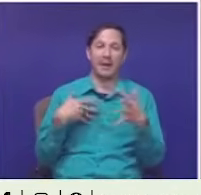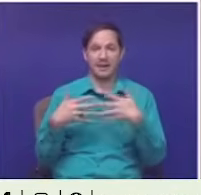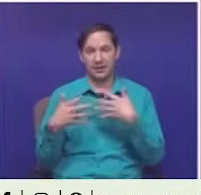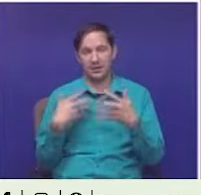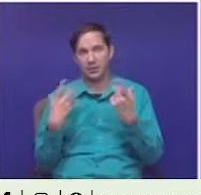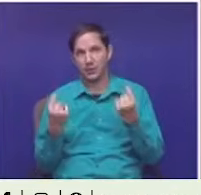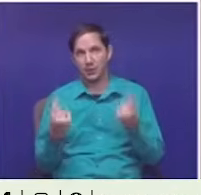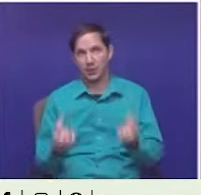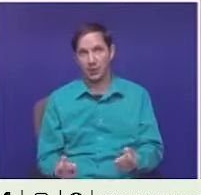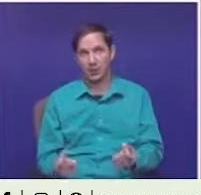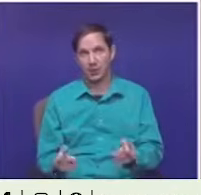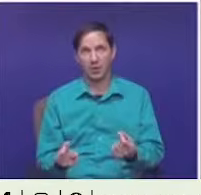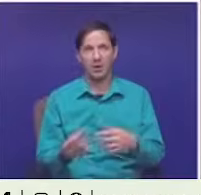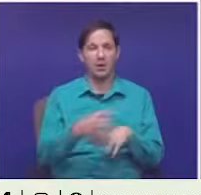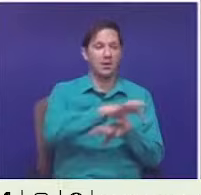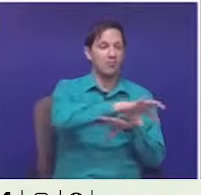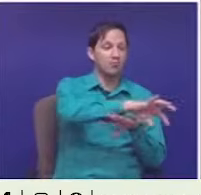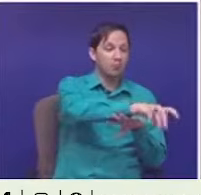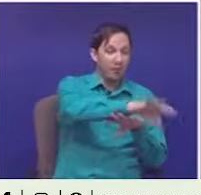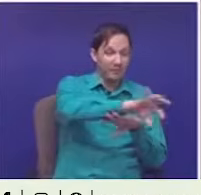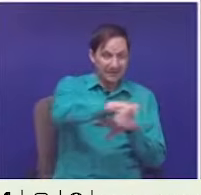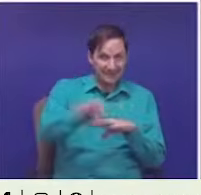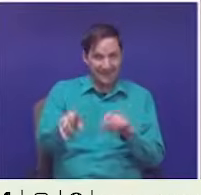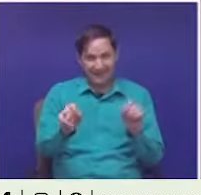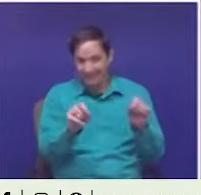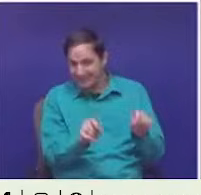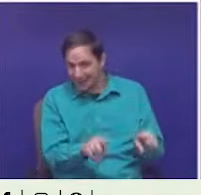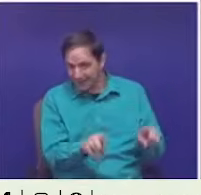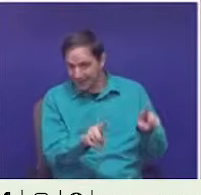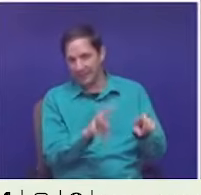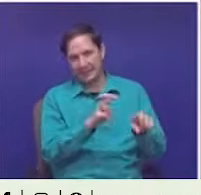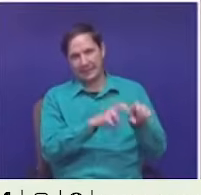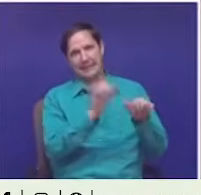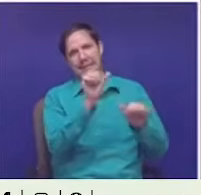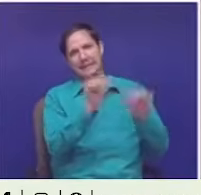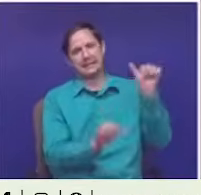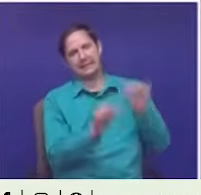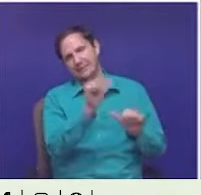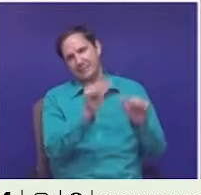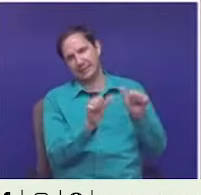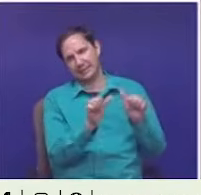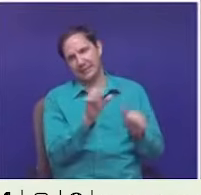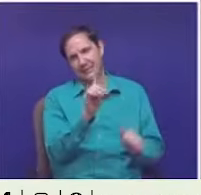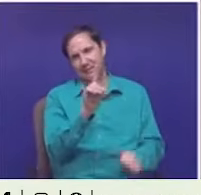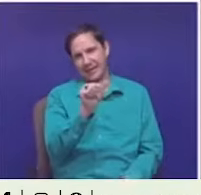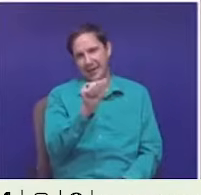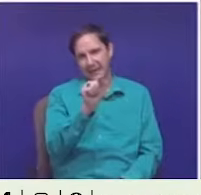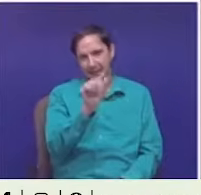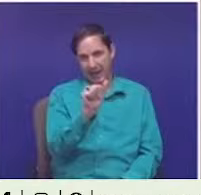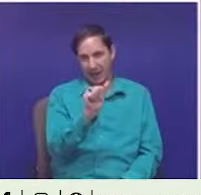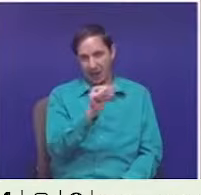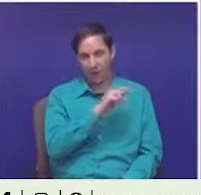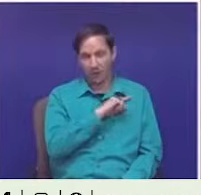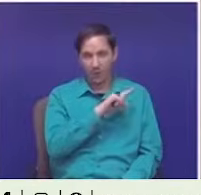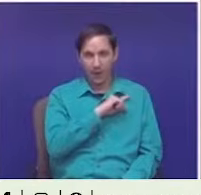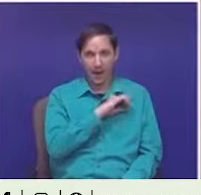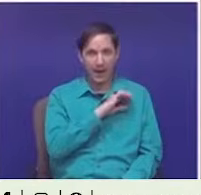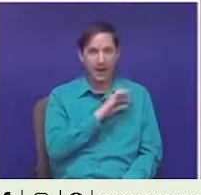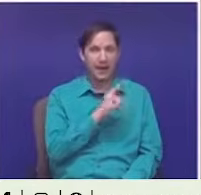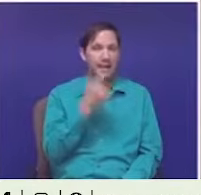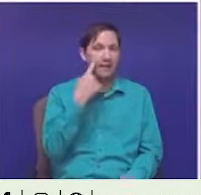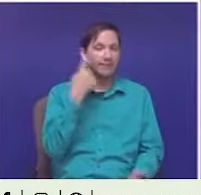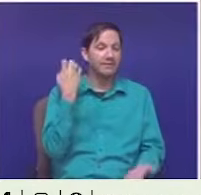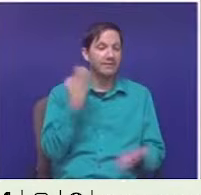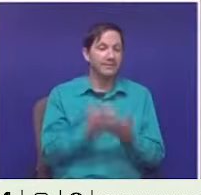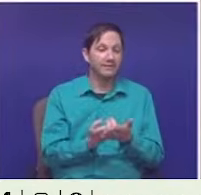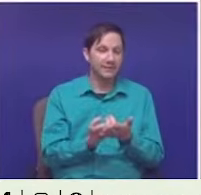one, provinces must firstly improve their condition assessment data. The quality of data is important. And I often